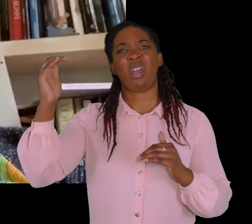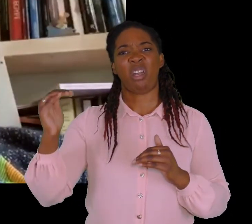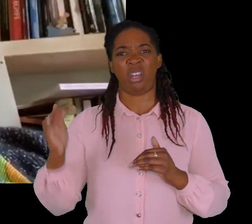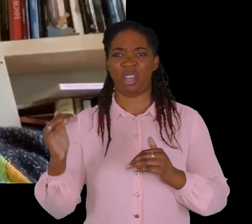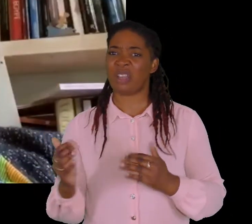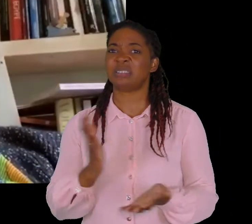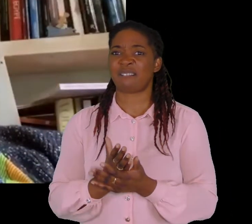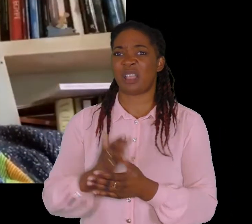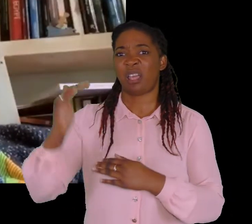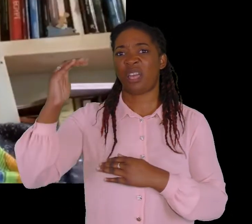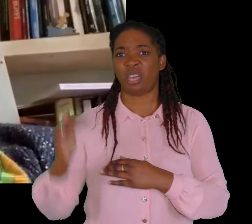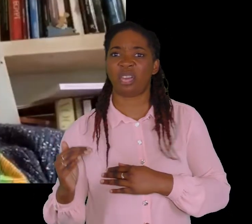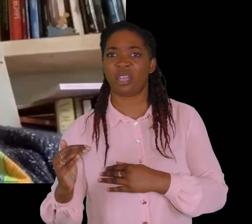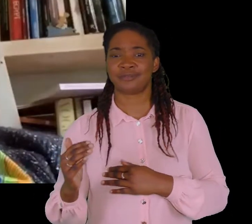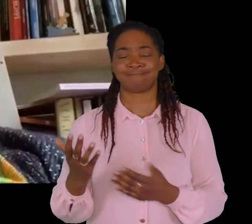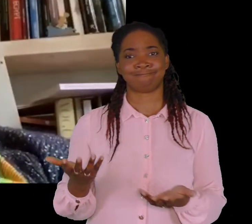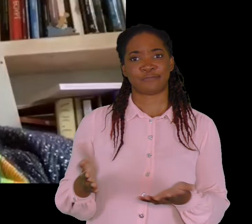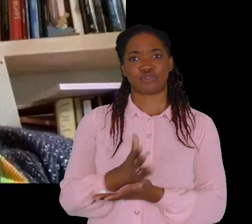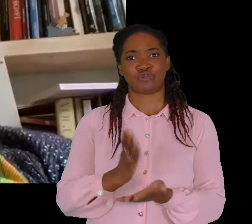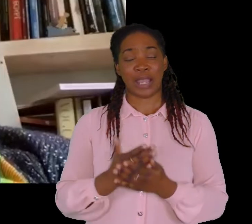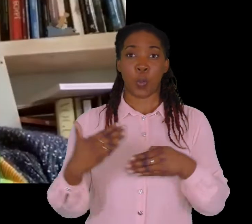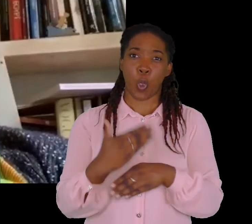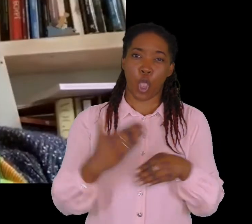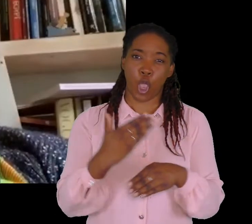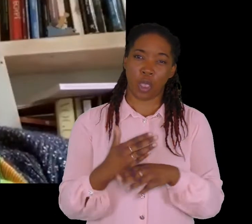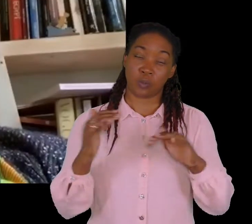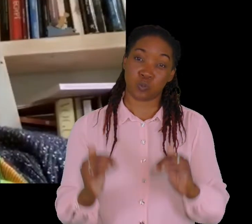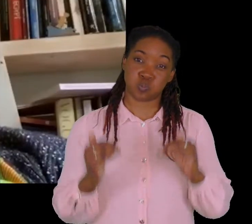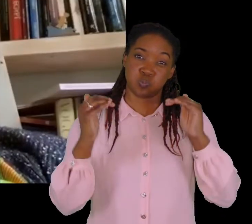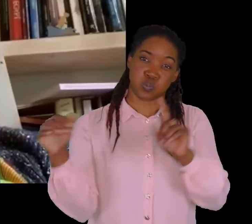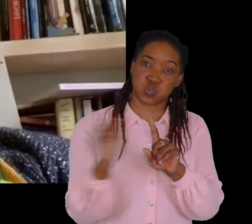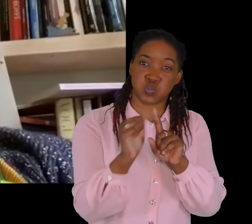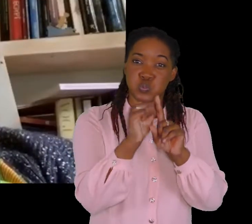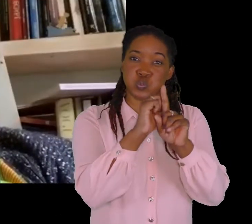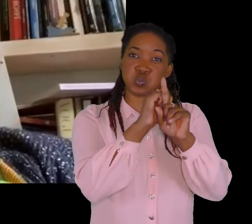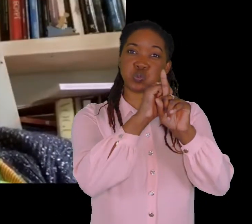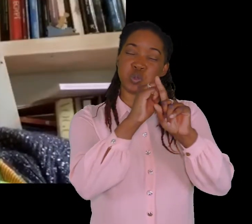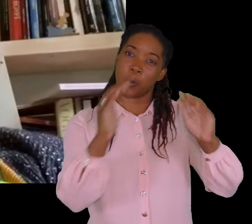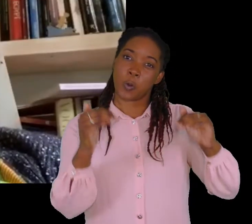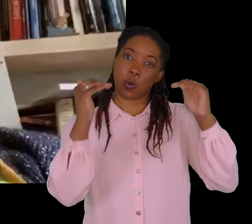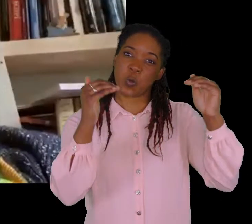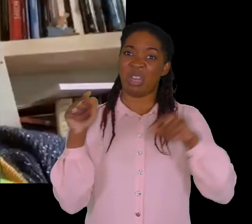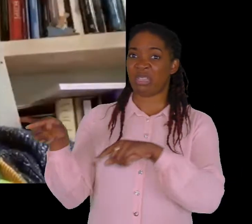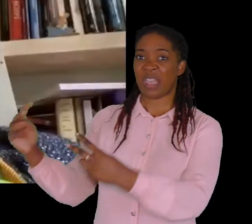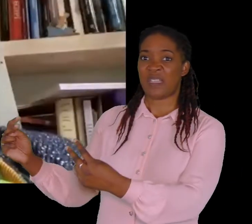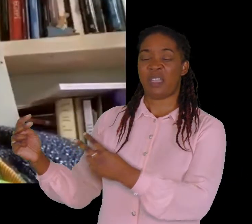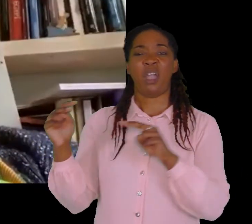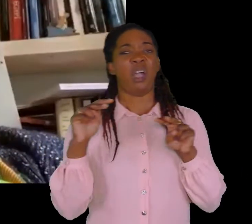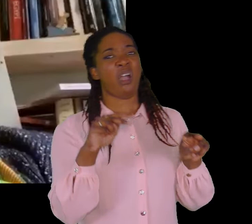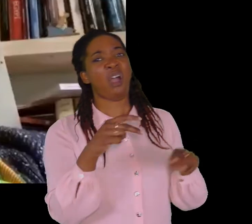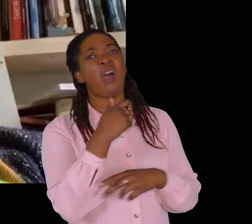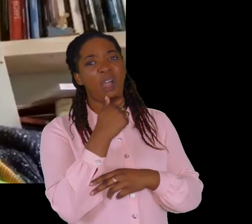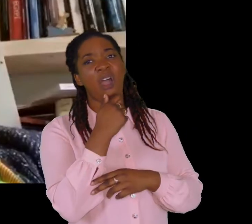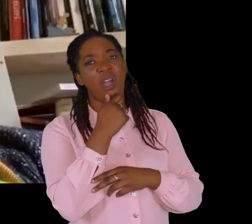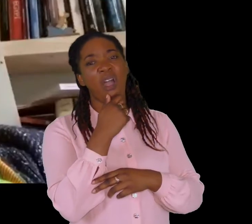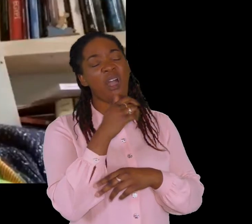work that has to be viewed by the canon in a specific way, because that's the